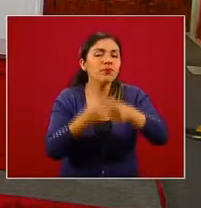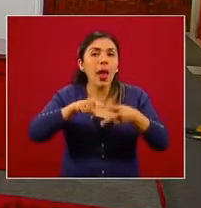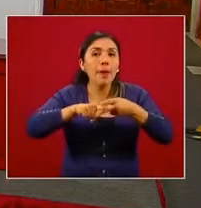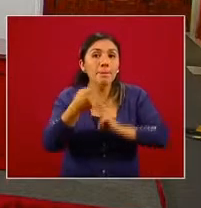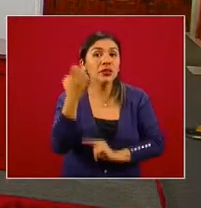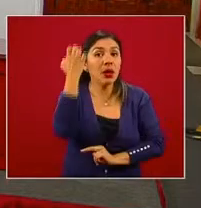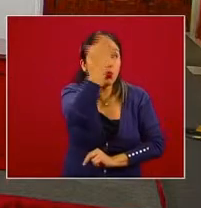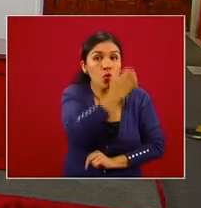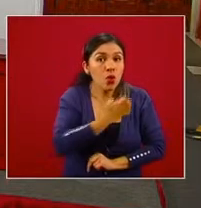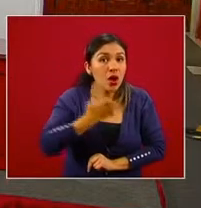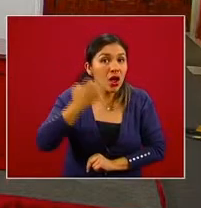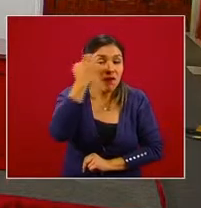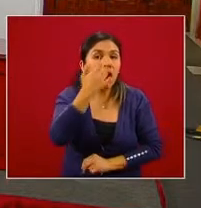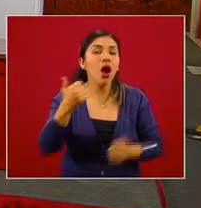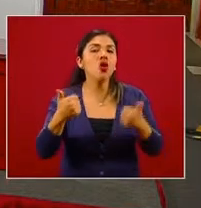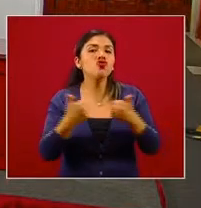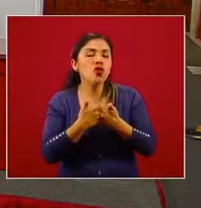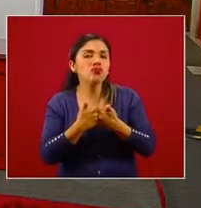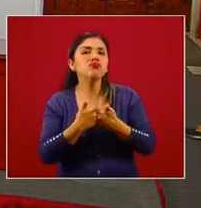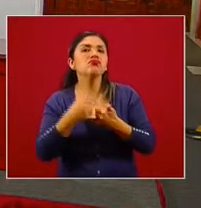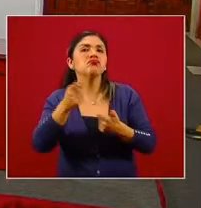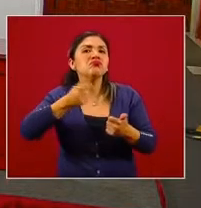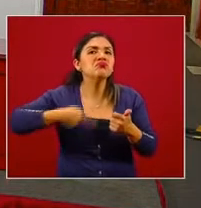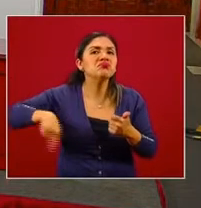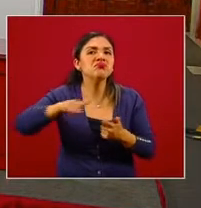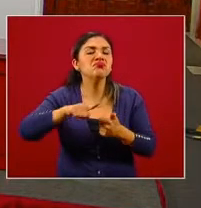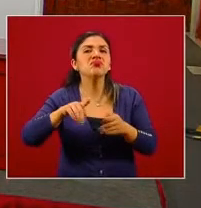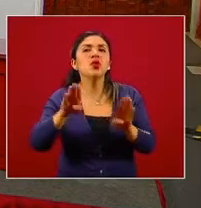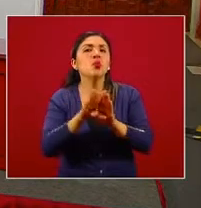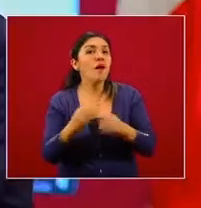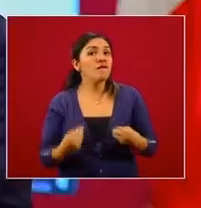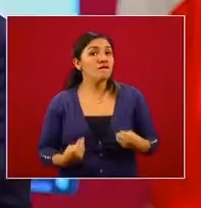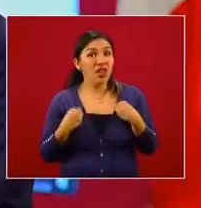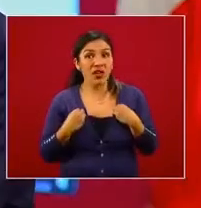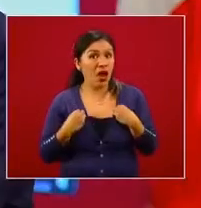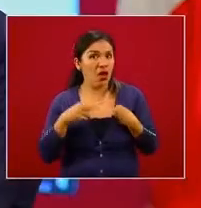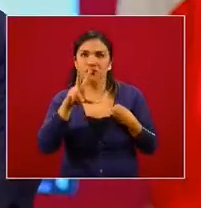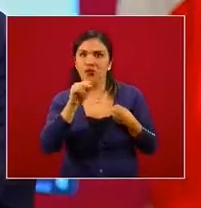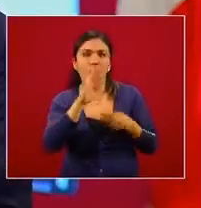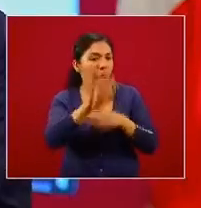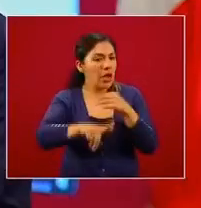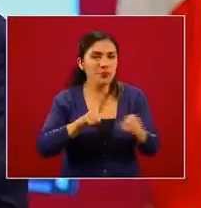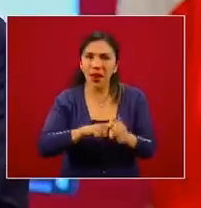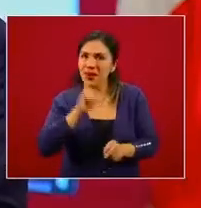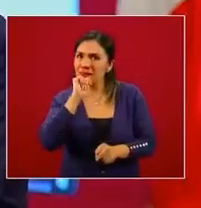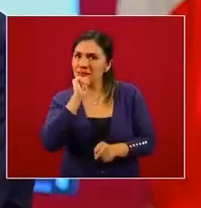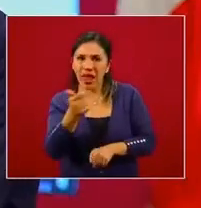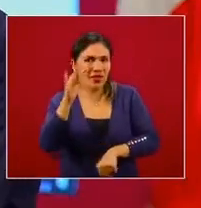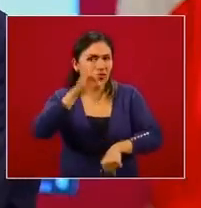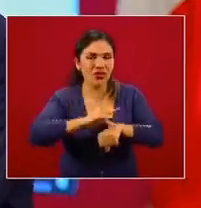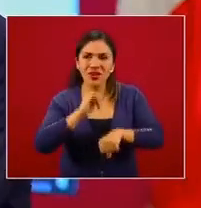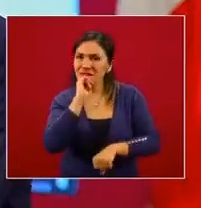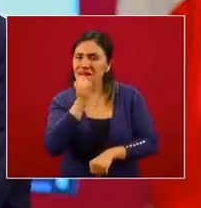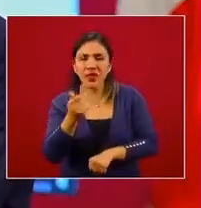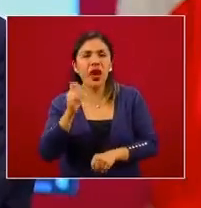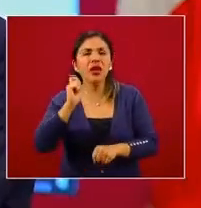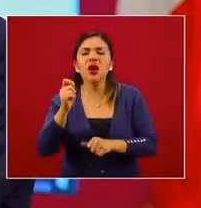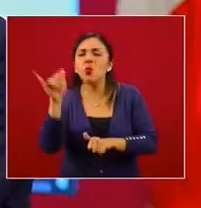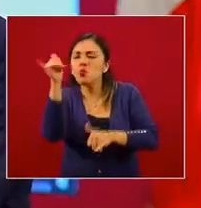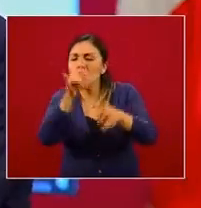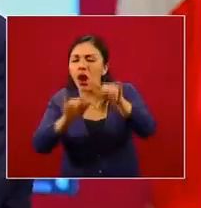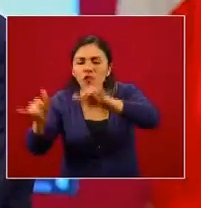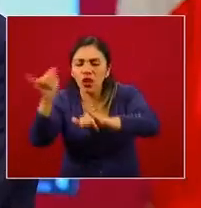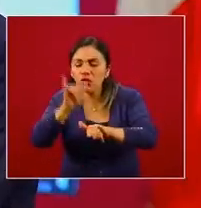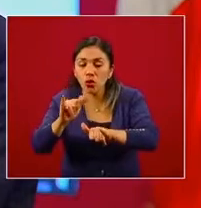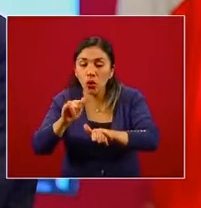promising, then we start a cycle to see where we're going to go with this. First, we start